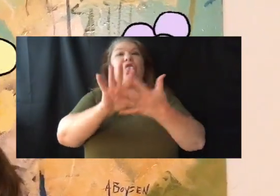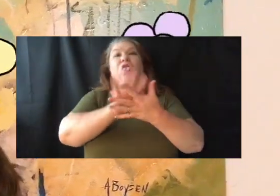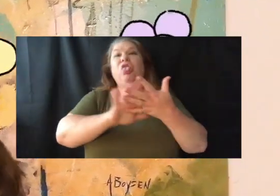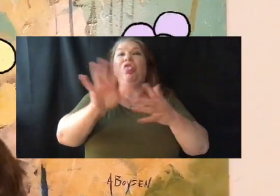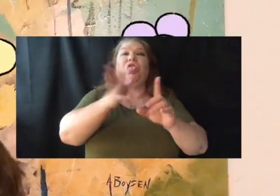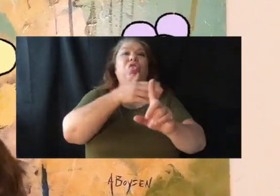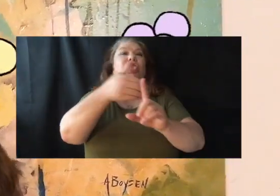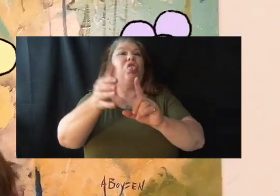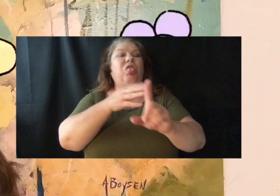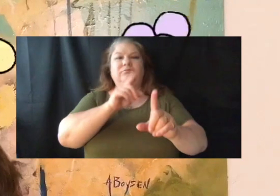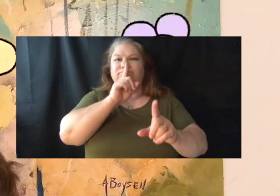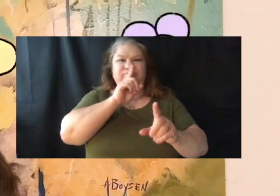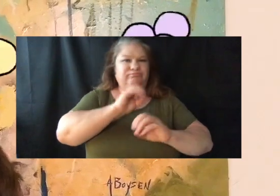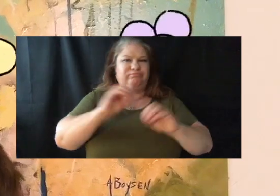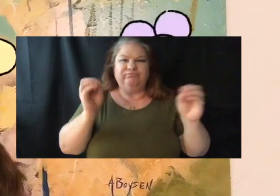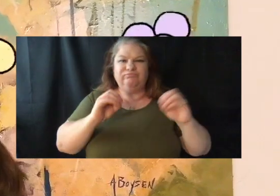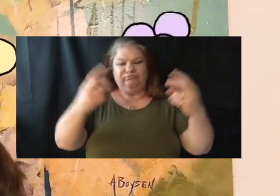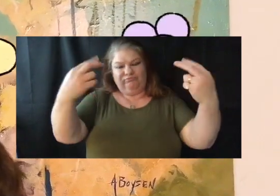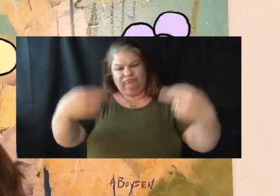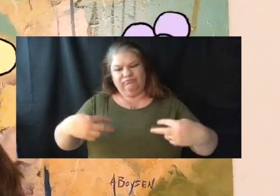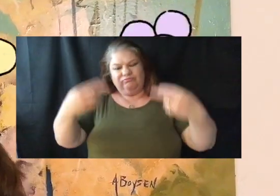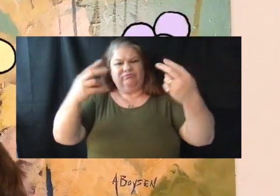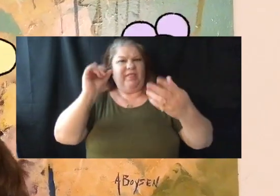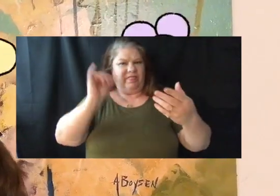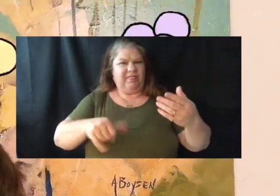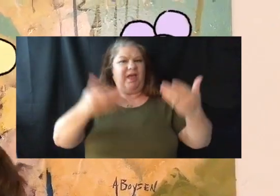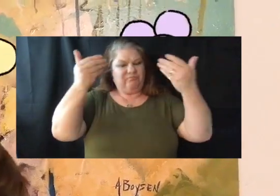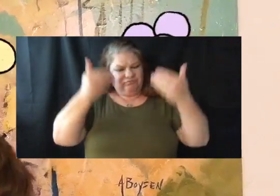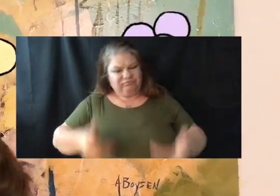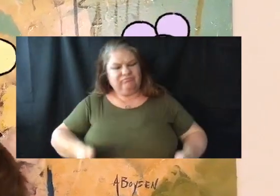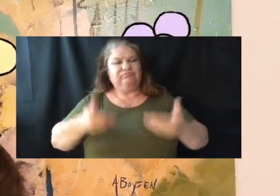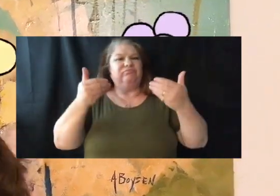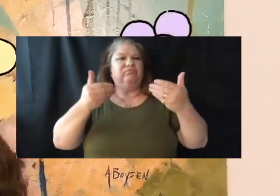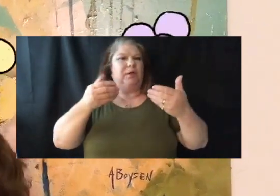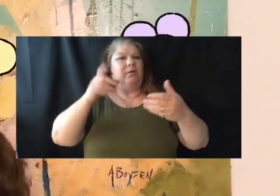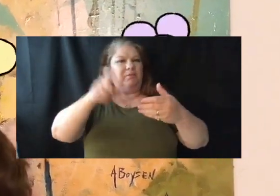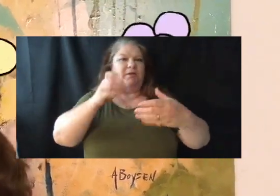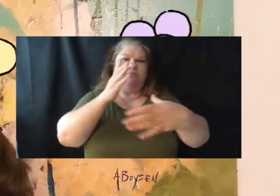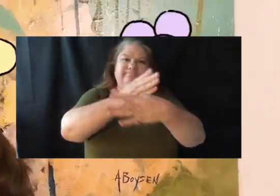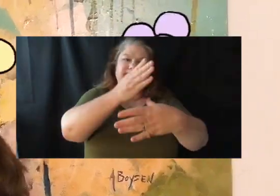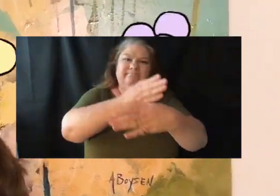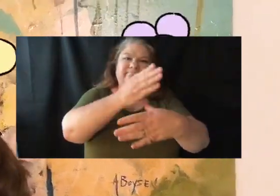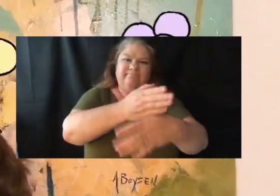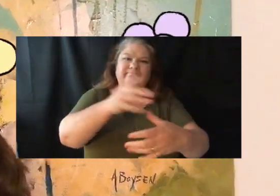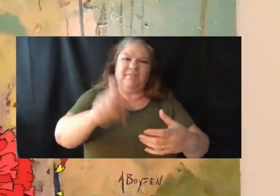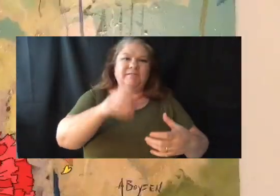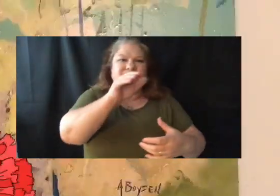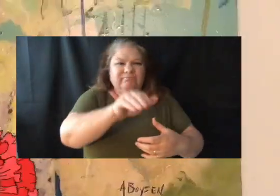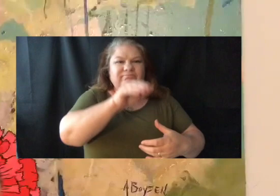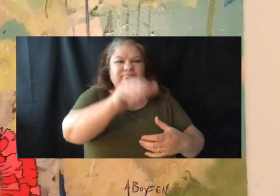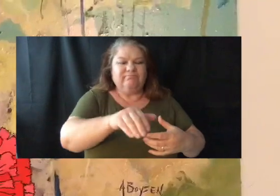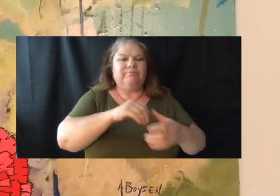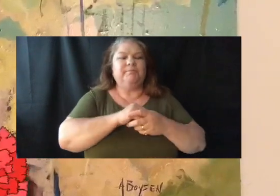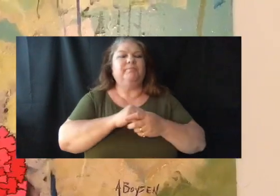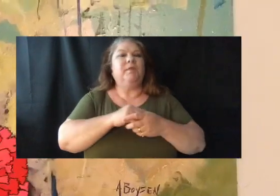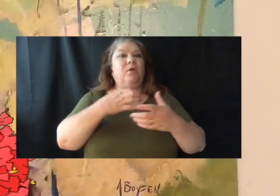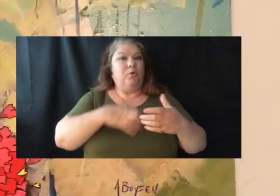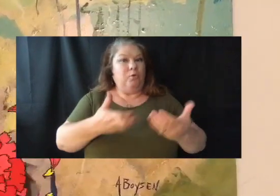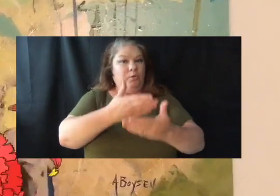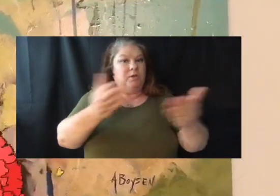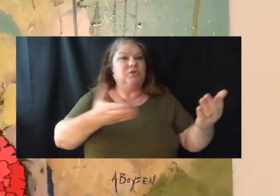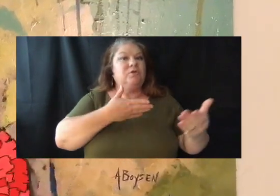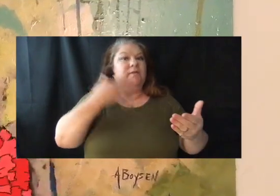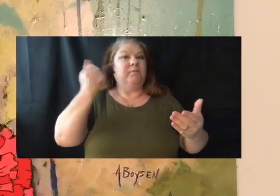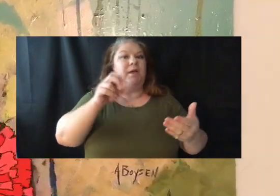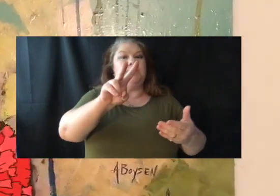sugarcoat anything. What we see is what we get, if we bug you enough for it. I wish you all the